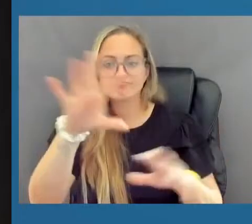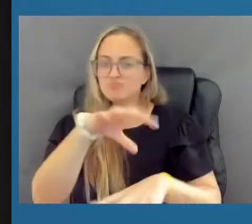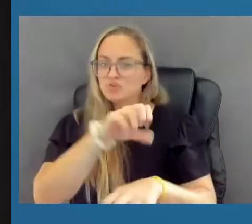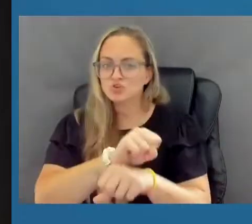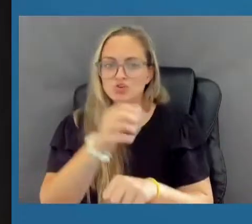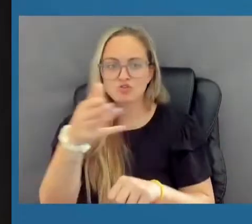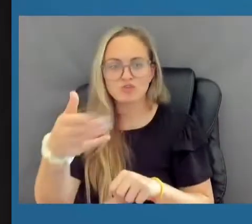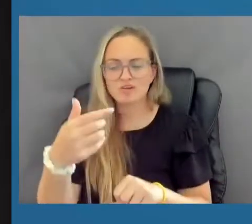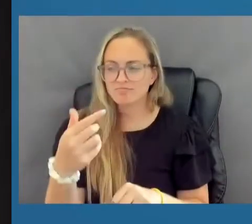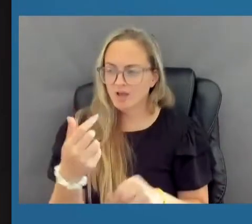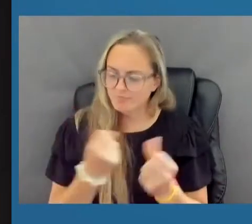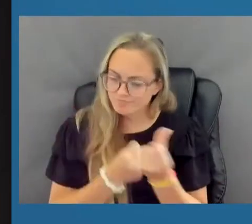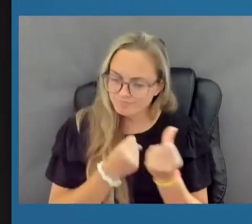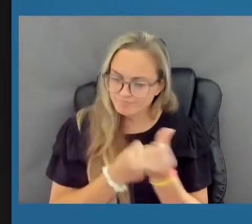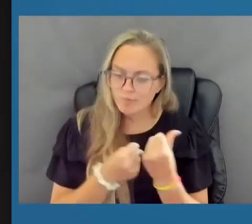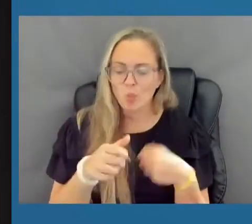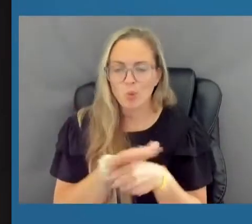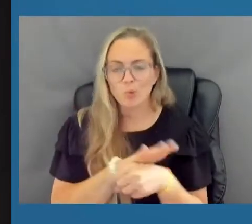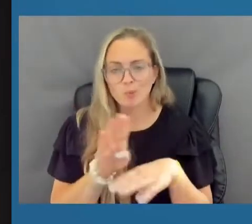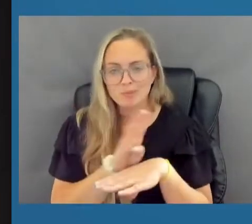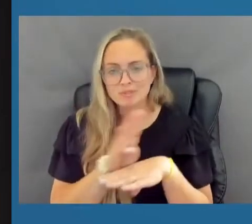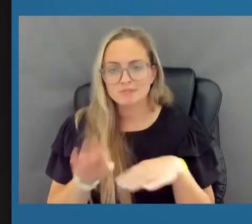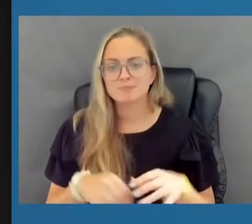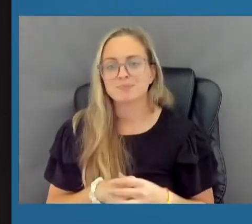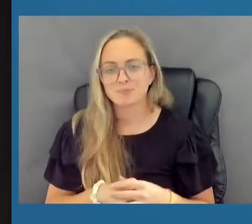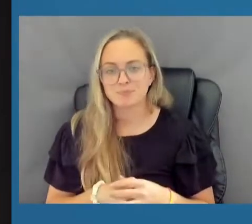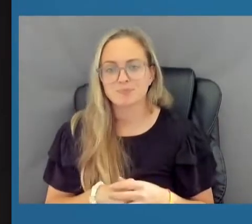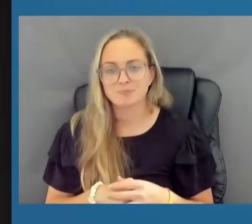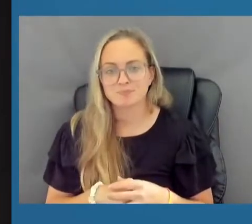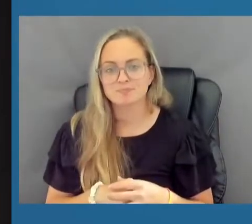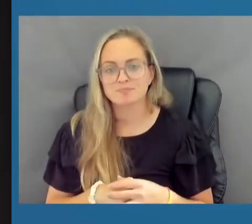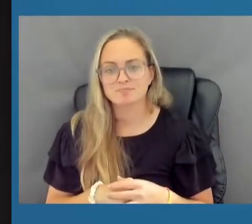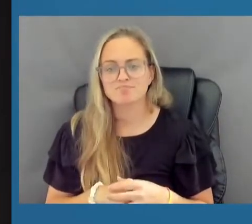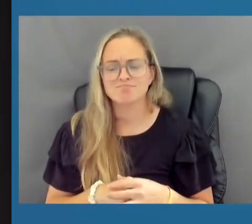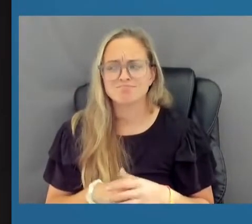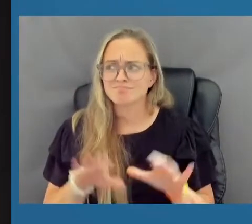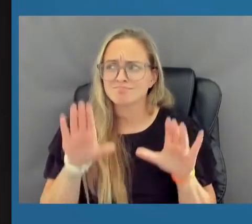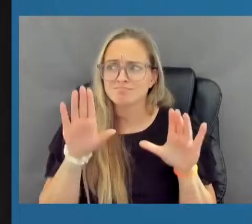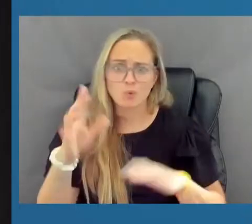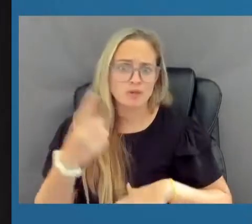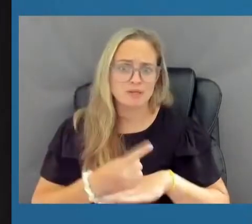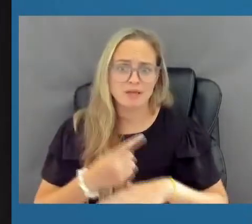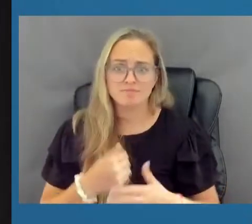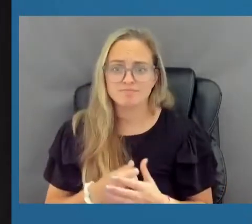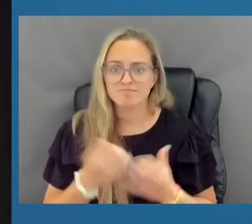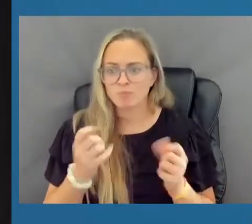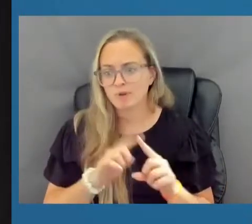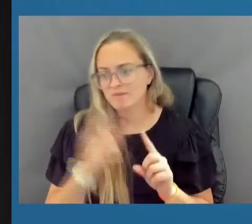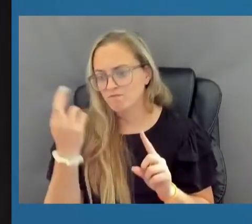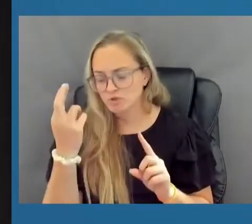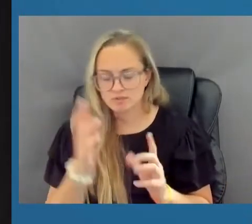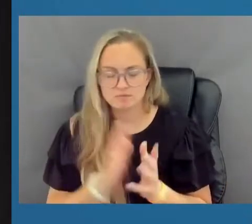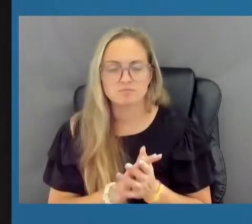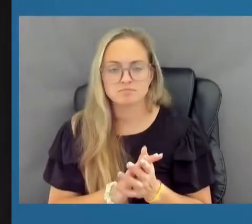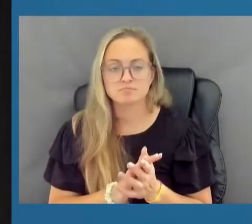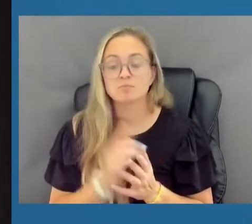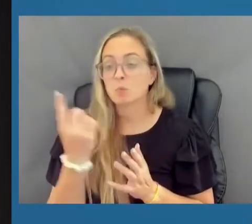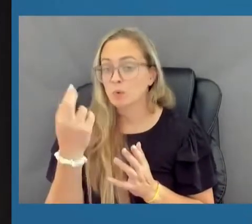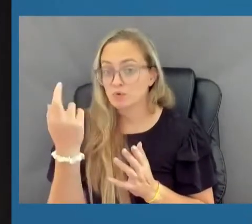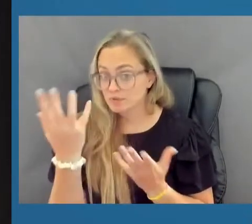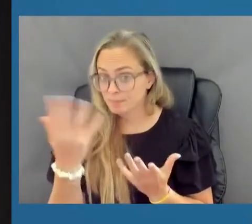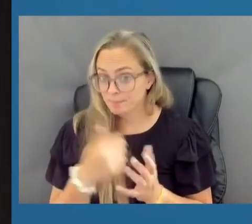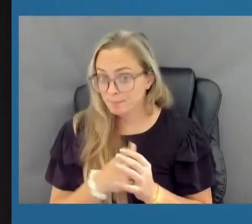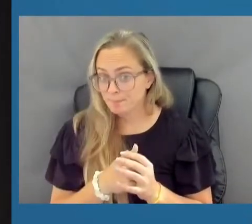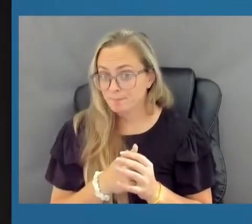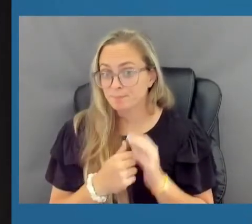always promoting my local businesses. This is a great day for many reasons, but one is that